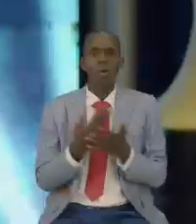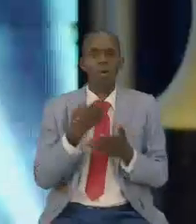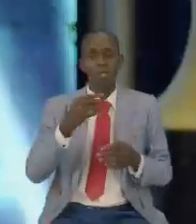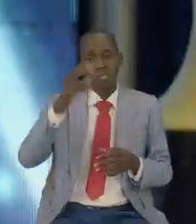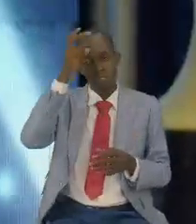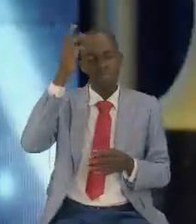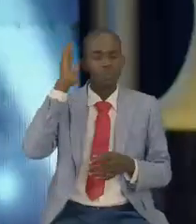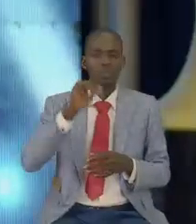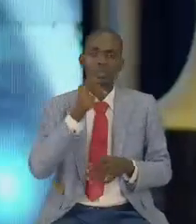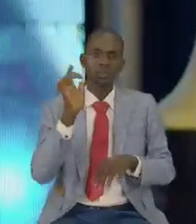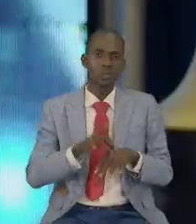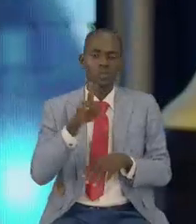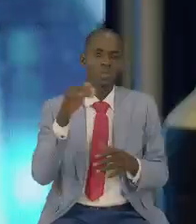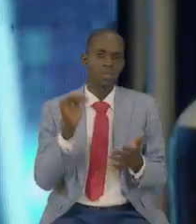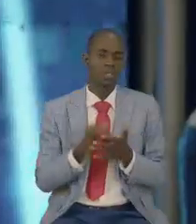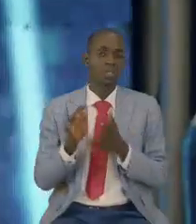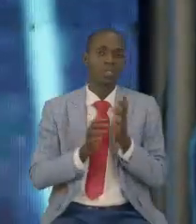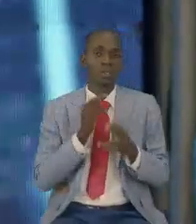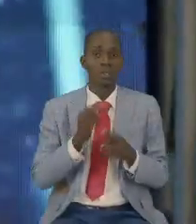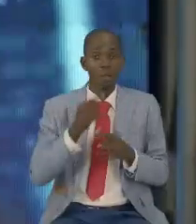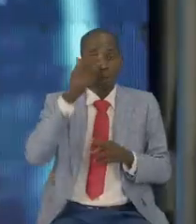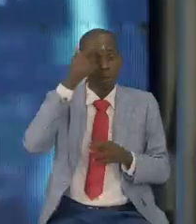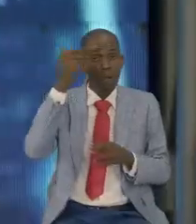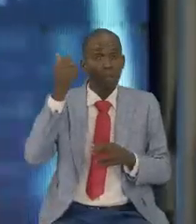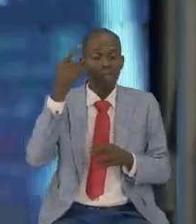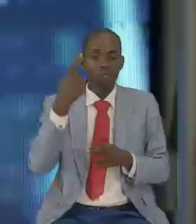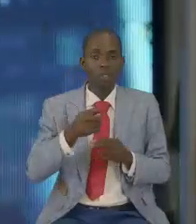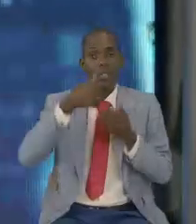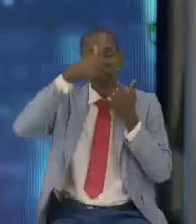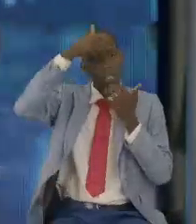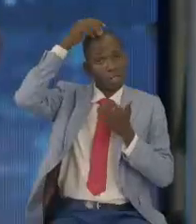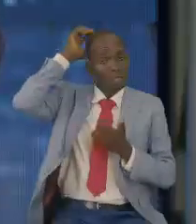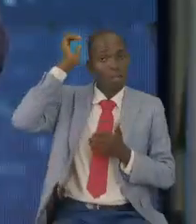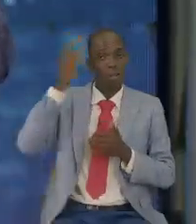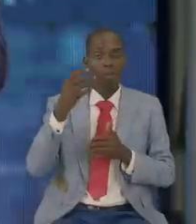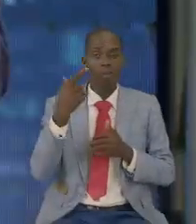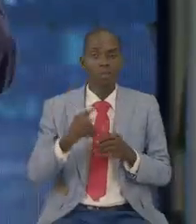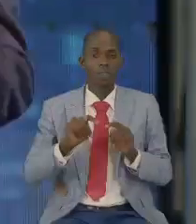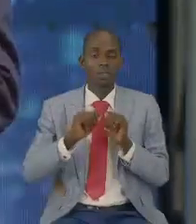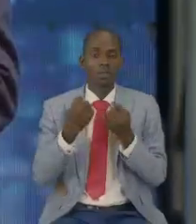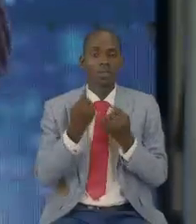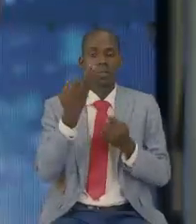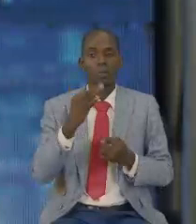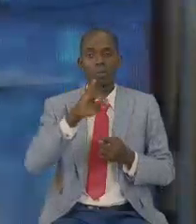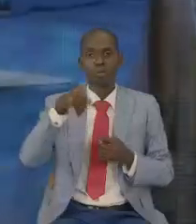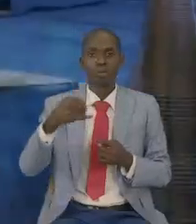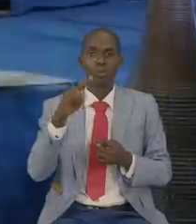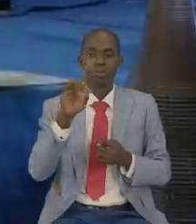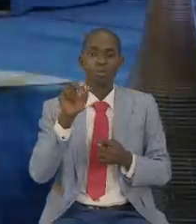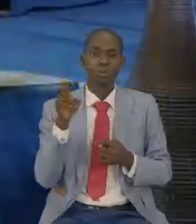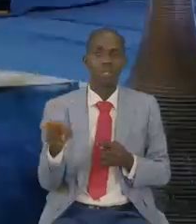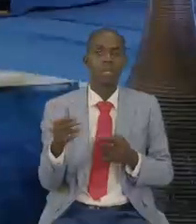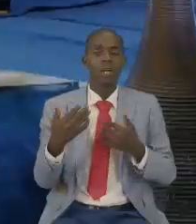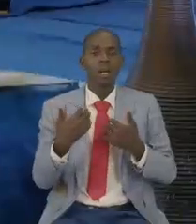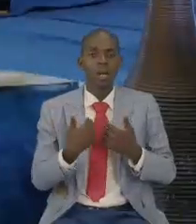Because the lion of the tribe of Judah has assured you of your